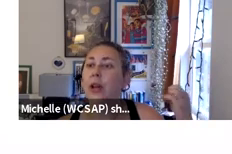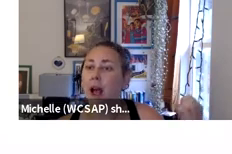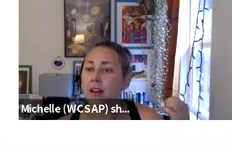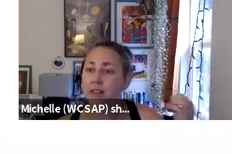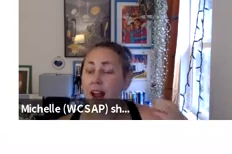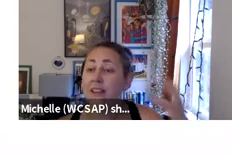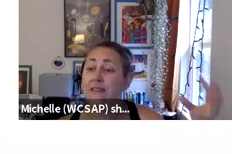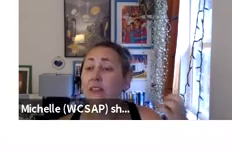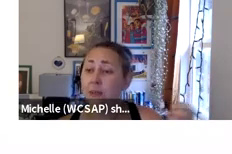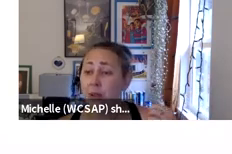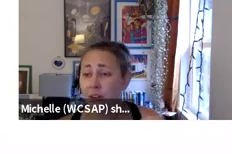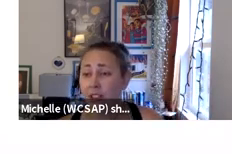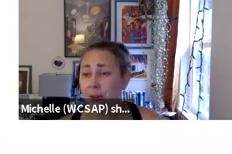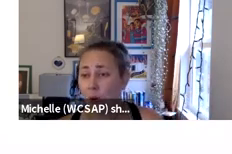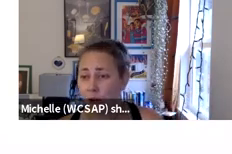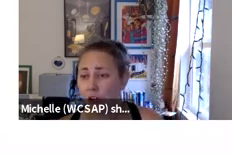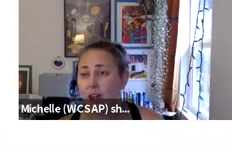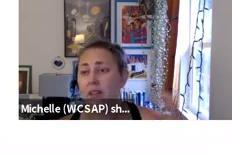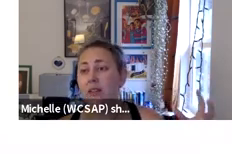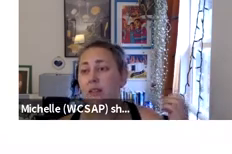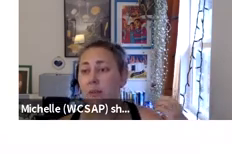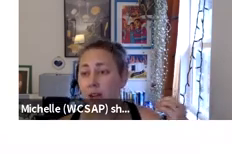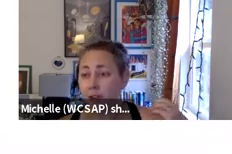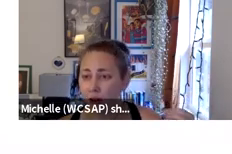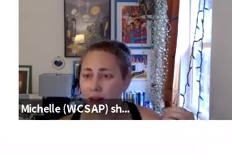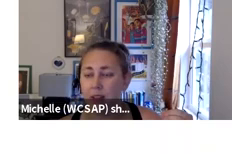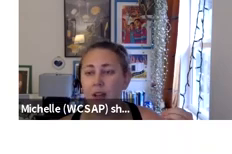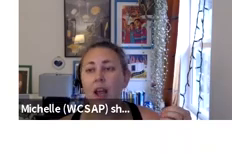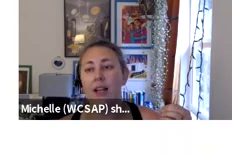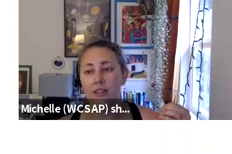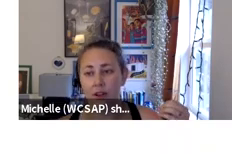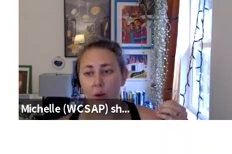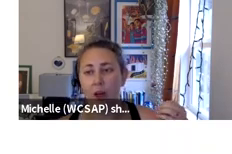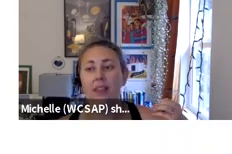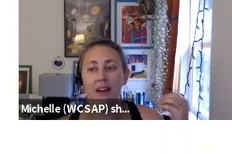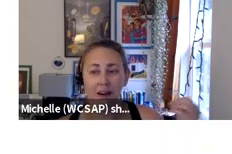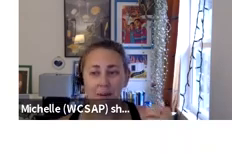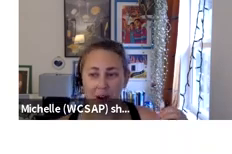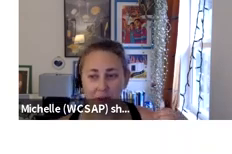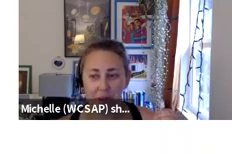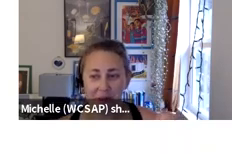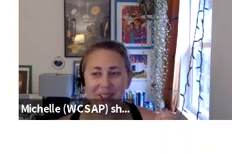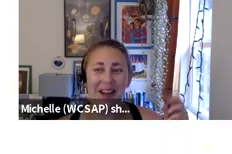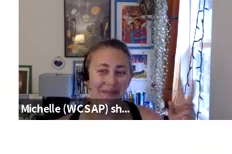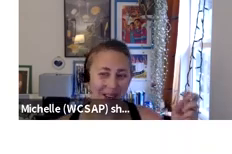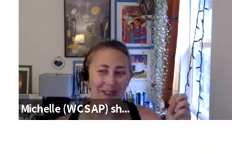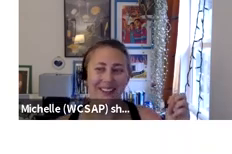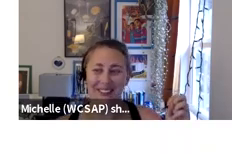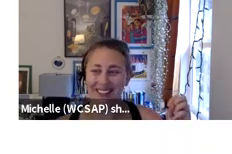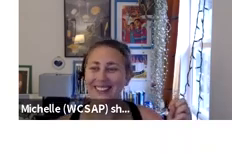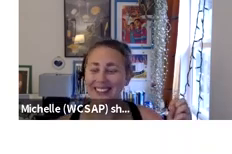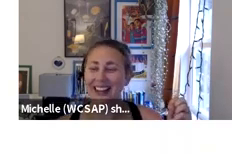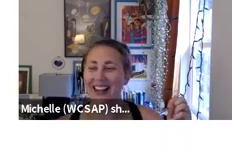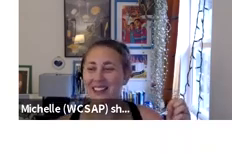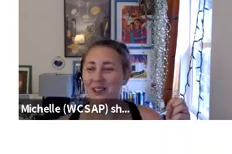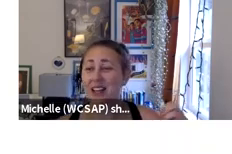It's just the reality of that. I found somebody who understands my culture. This is somebody I trust. And so they're going to be more comfortable with you like family,